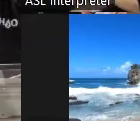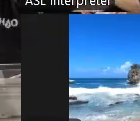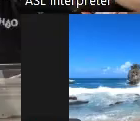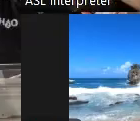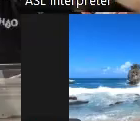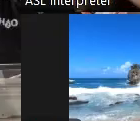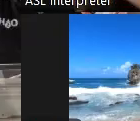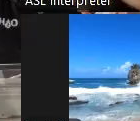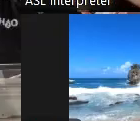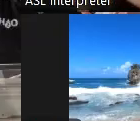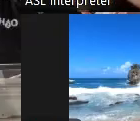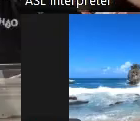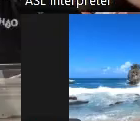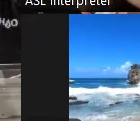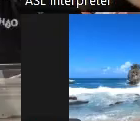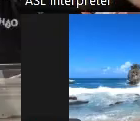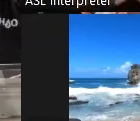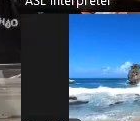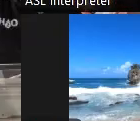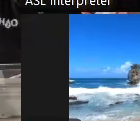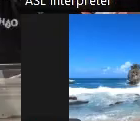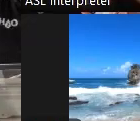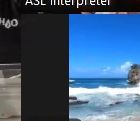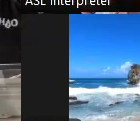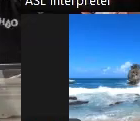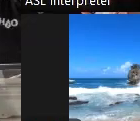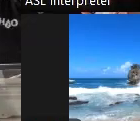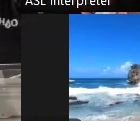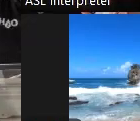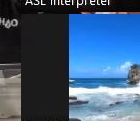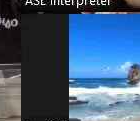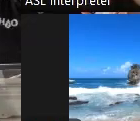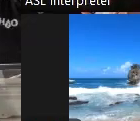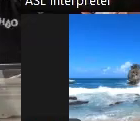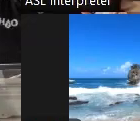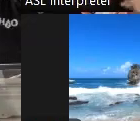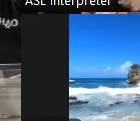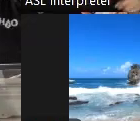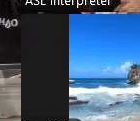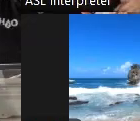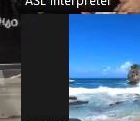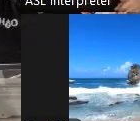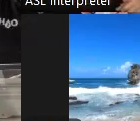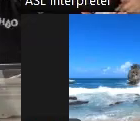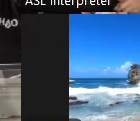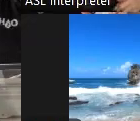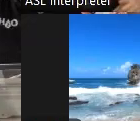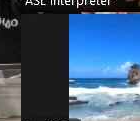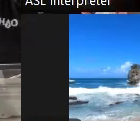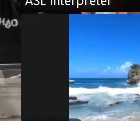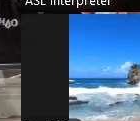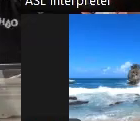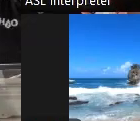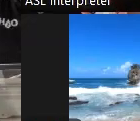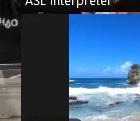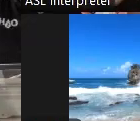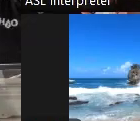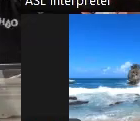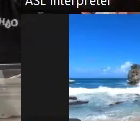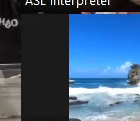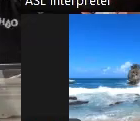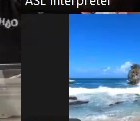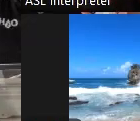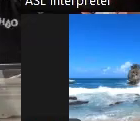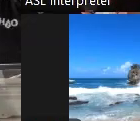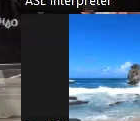to see if they prefer tap water or bottled, or maybe they don't know the difference, and we'll share those results, especially if they're positive